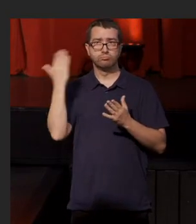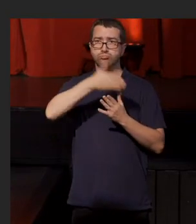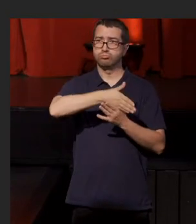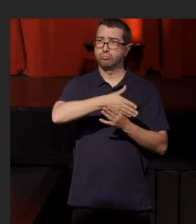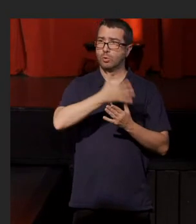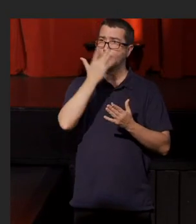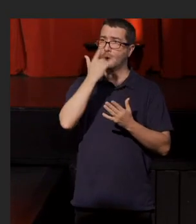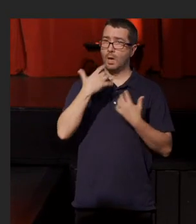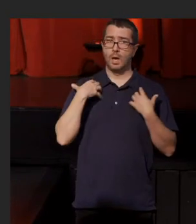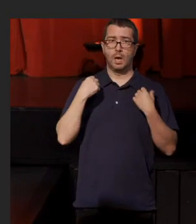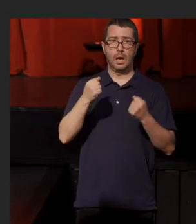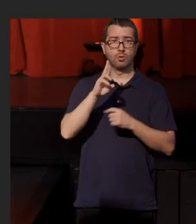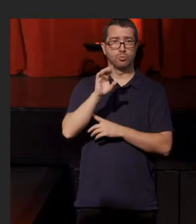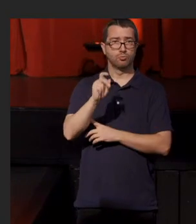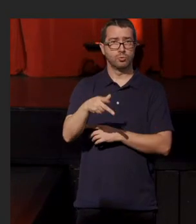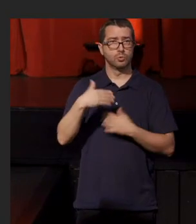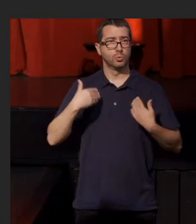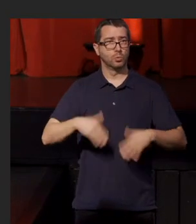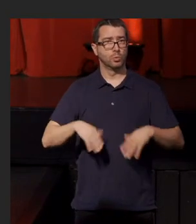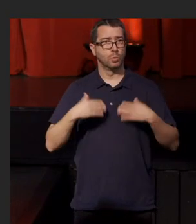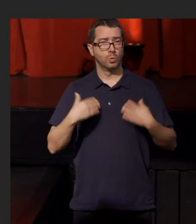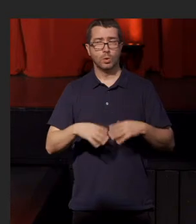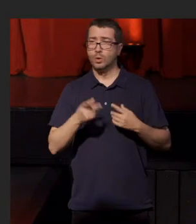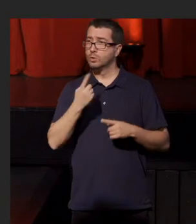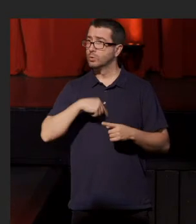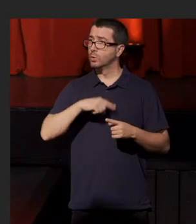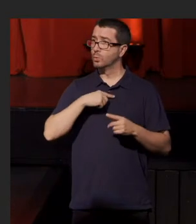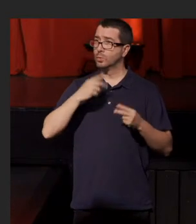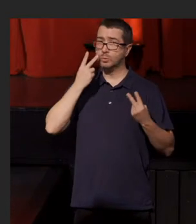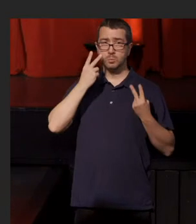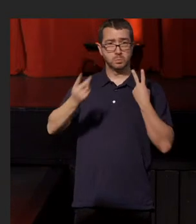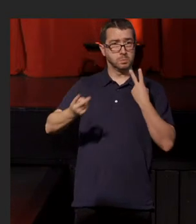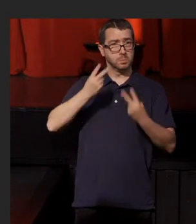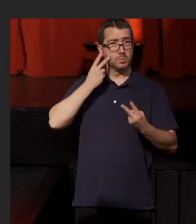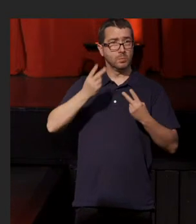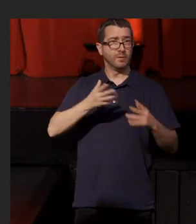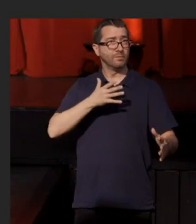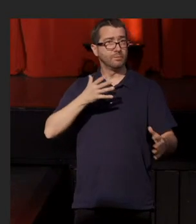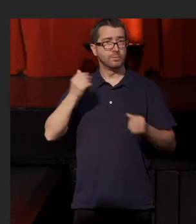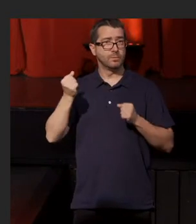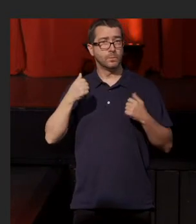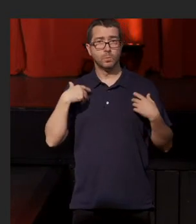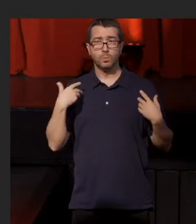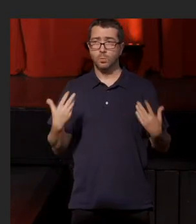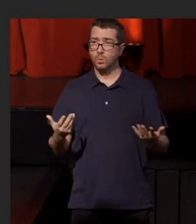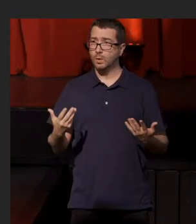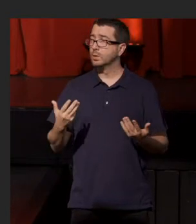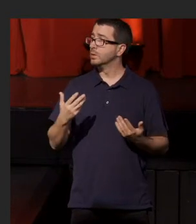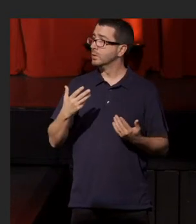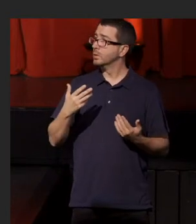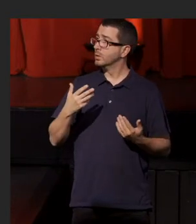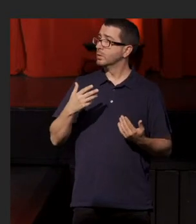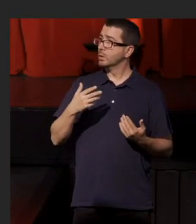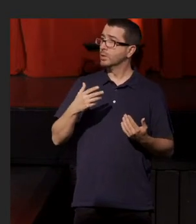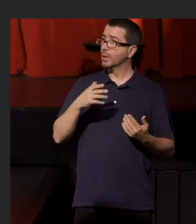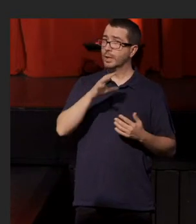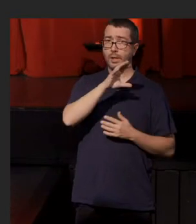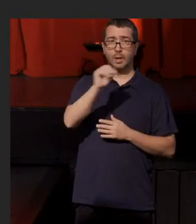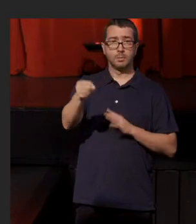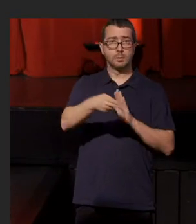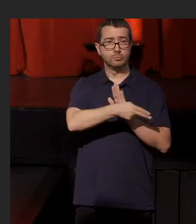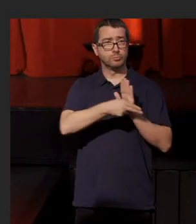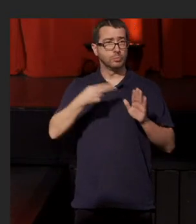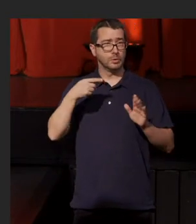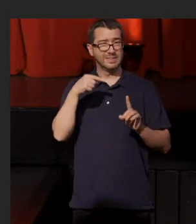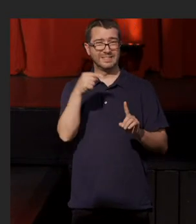immediate health risks. And so what we saw very quickly was platforms were willing to label things like, hey, this